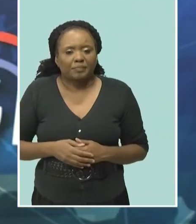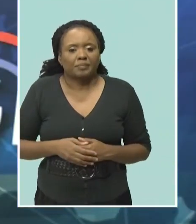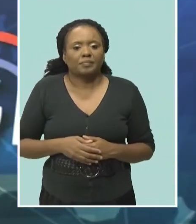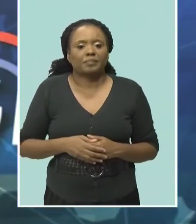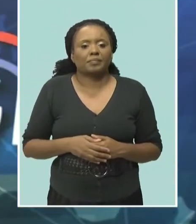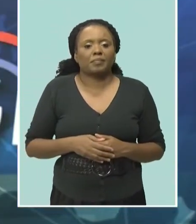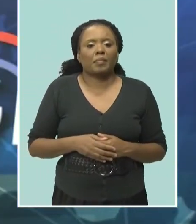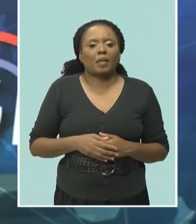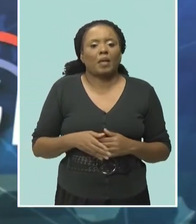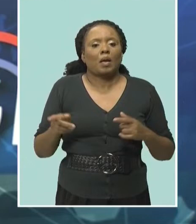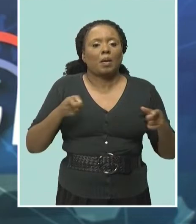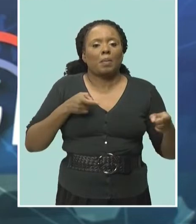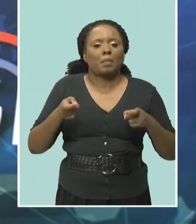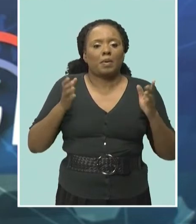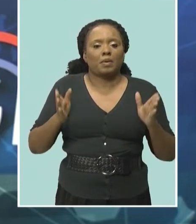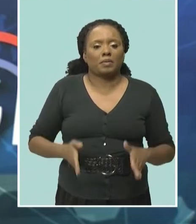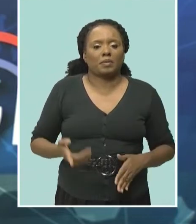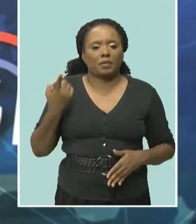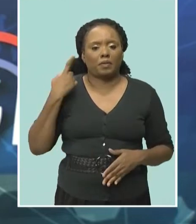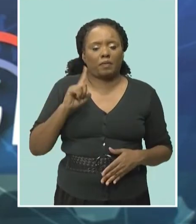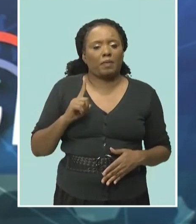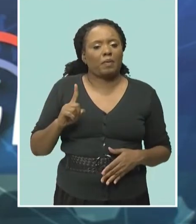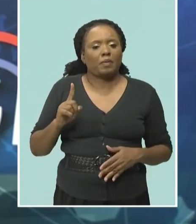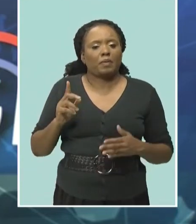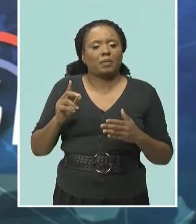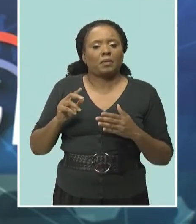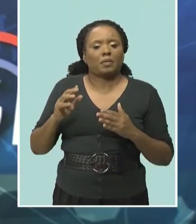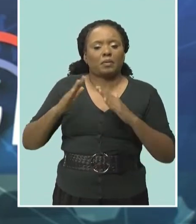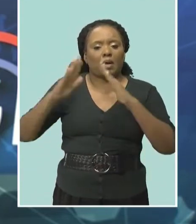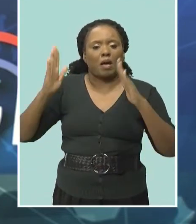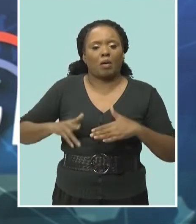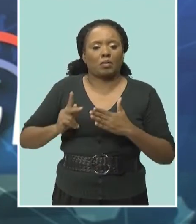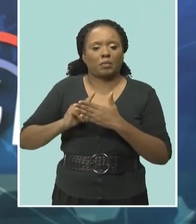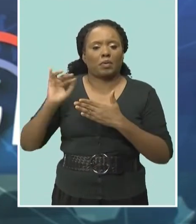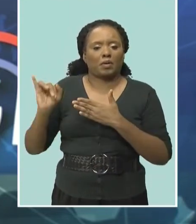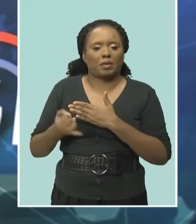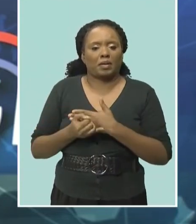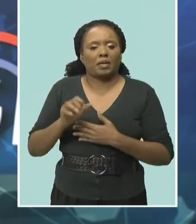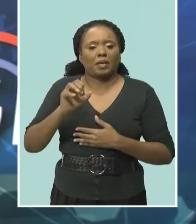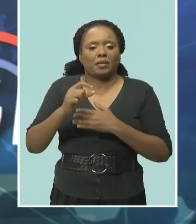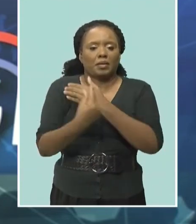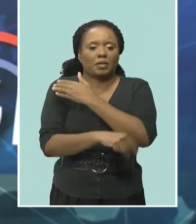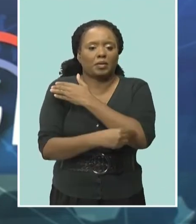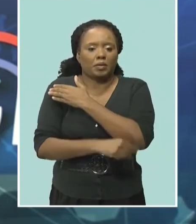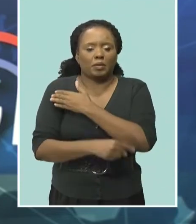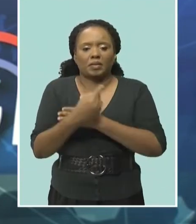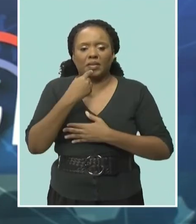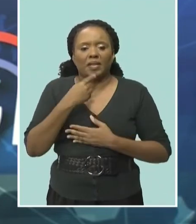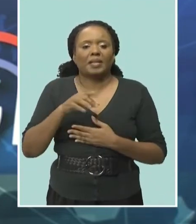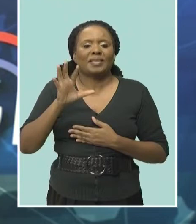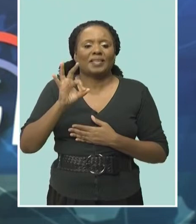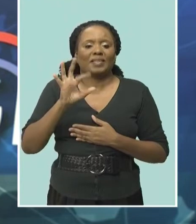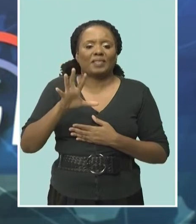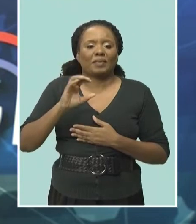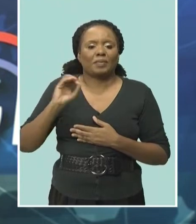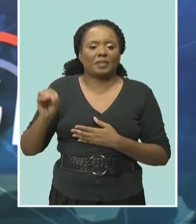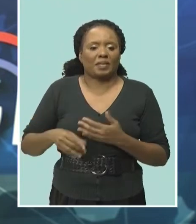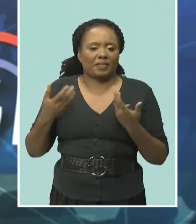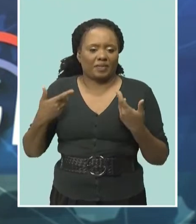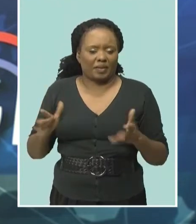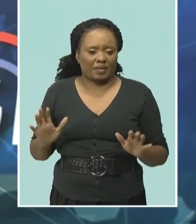the estates at St. George project are reporting that it is 95% completed. This phase of the project costs $21